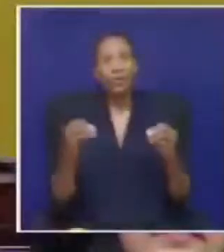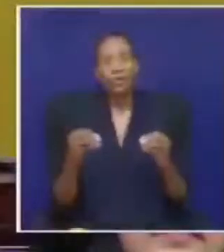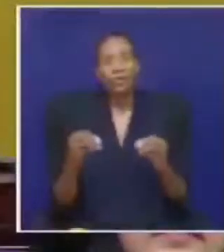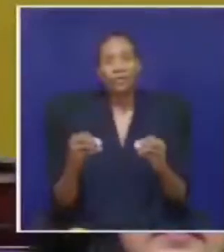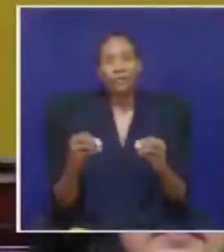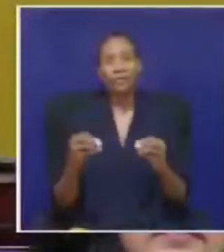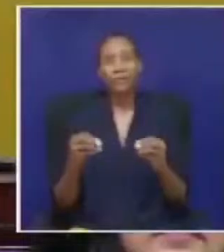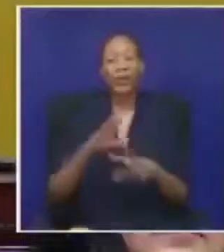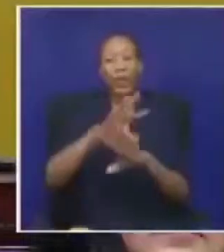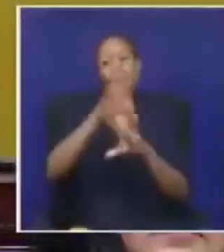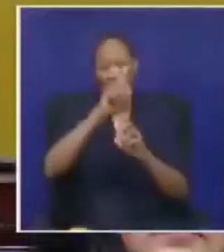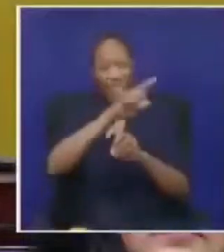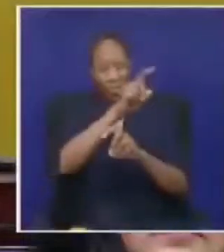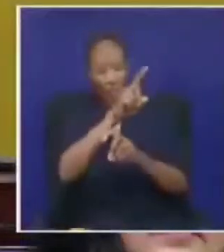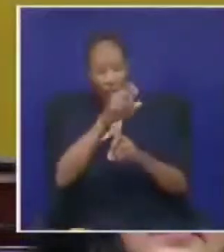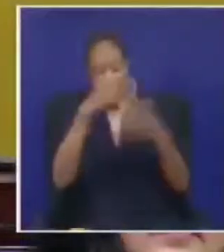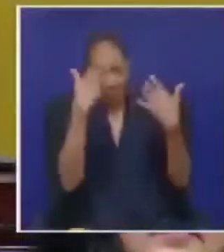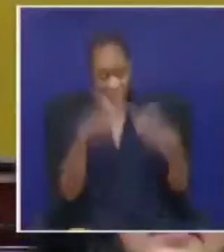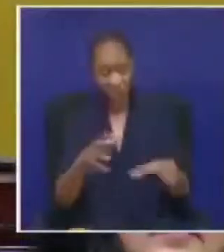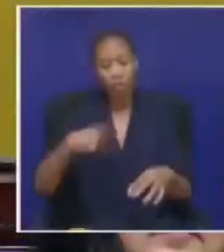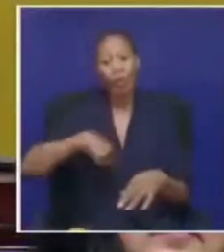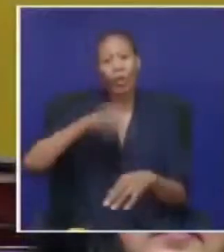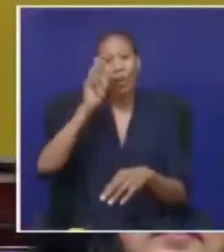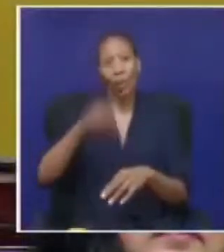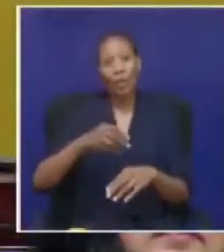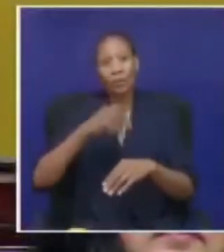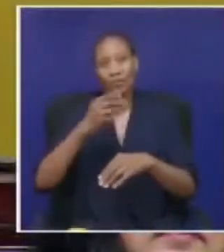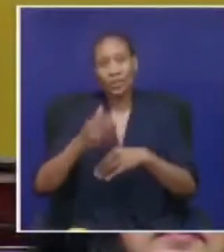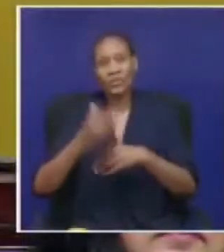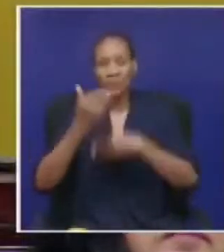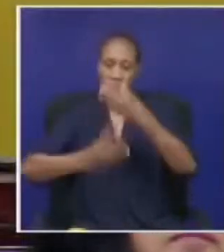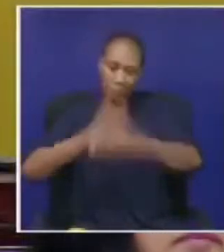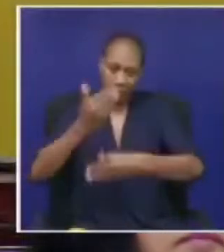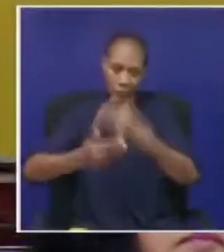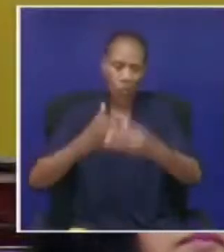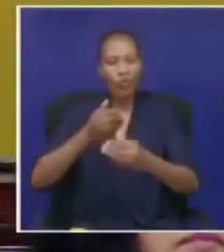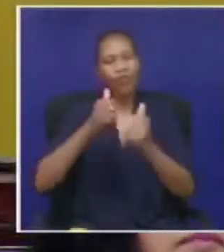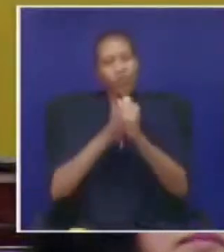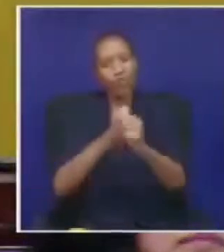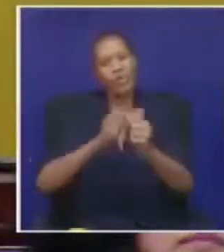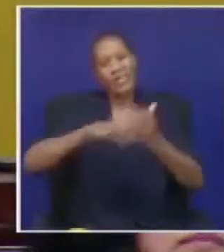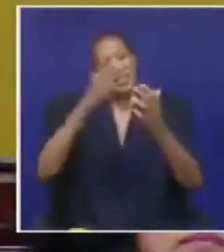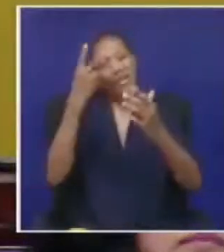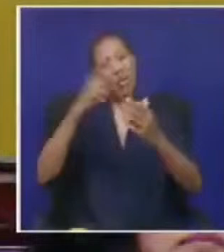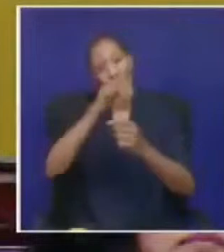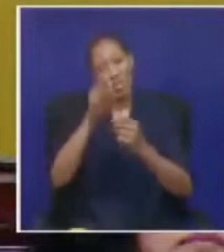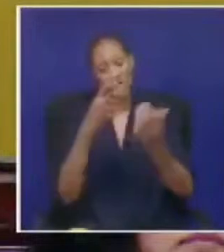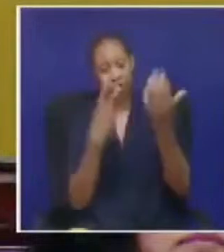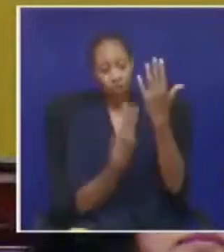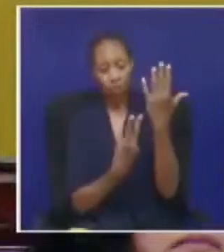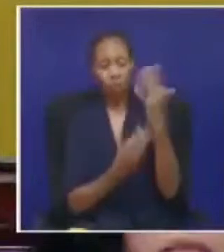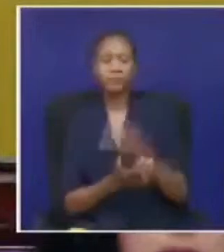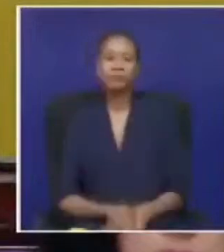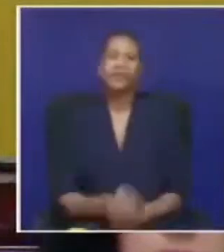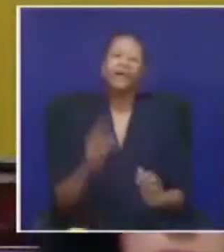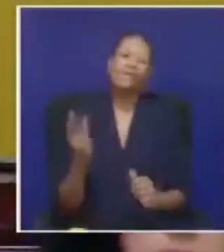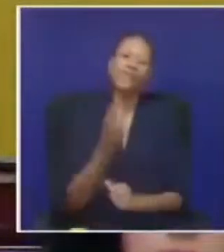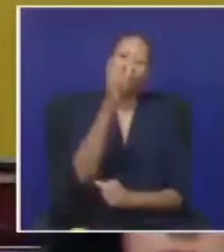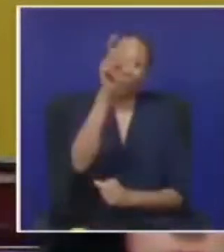by the Deputy President, we will proceed to the next question on the question paper. The first